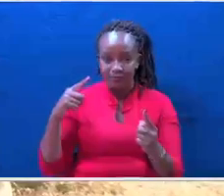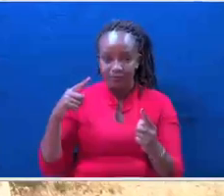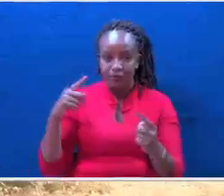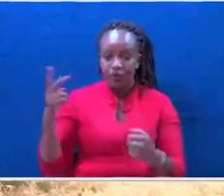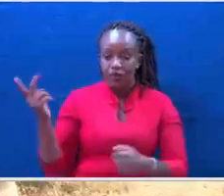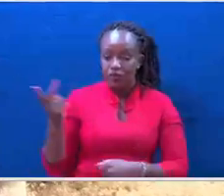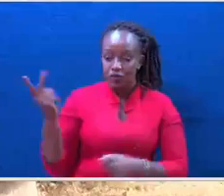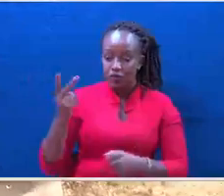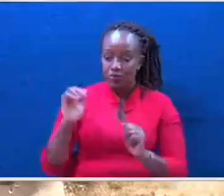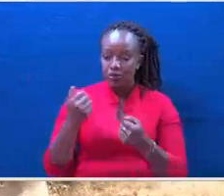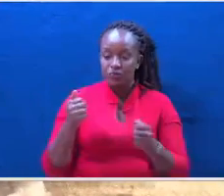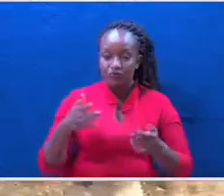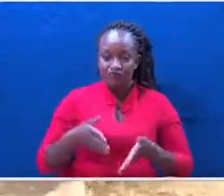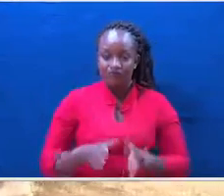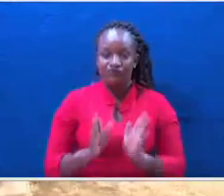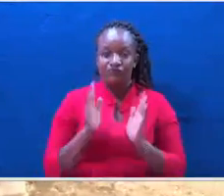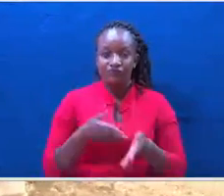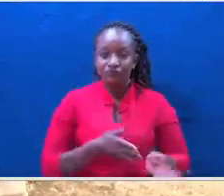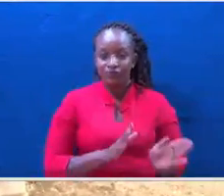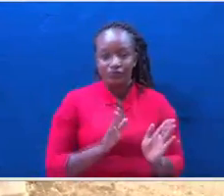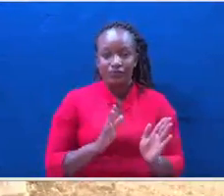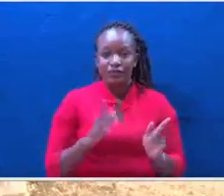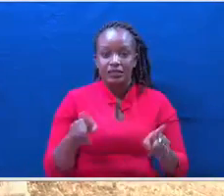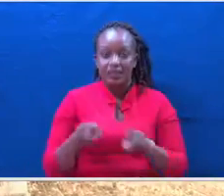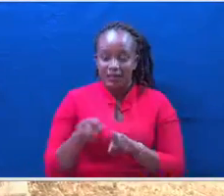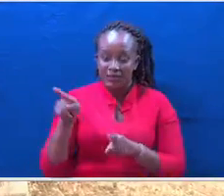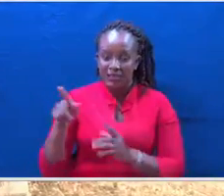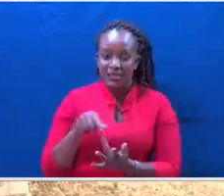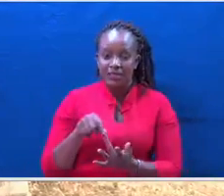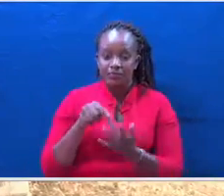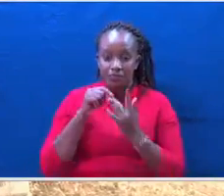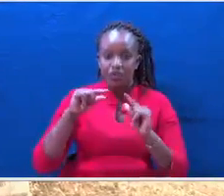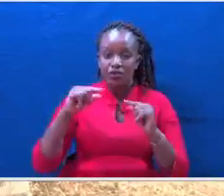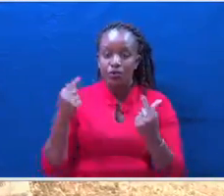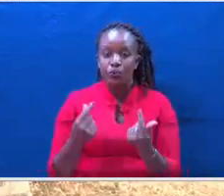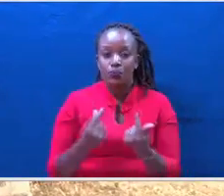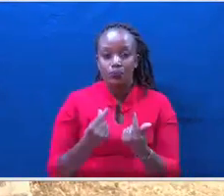to conceive, the species is considered extinct. Good girl.